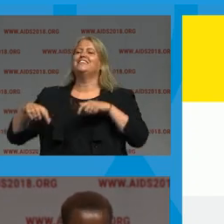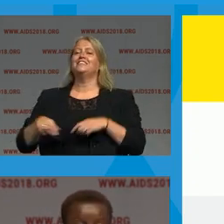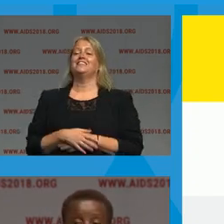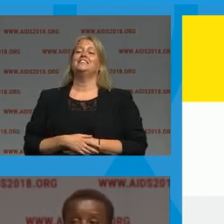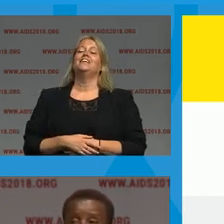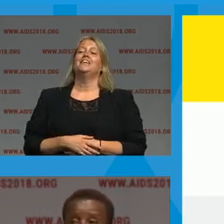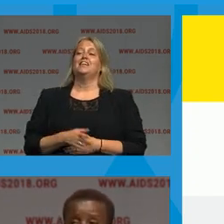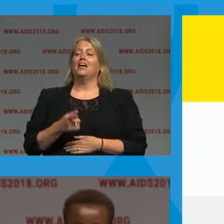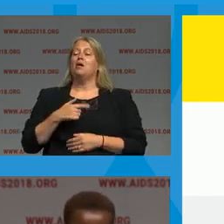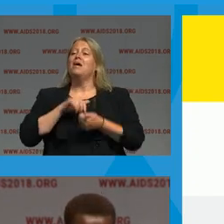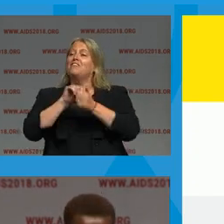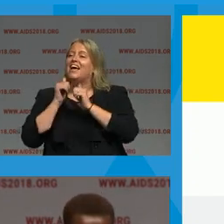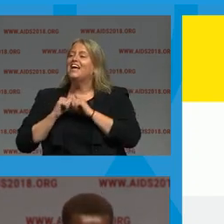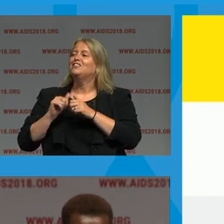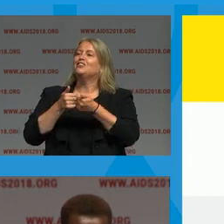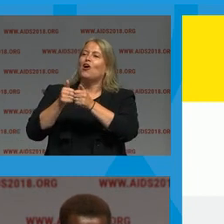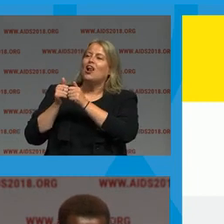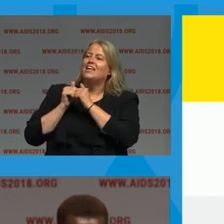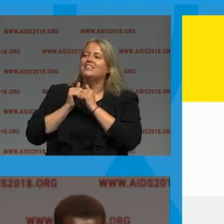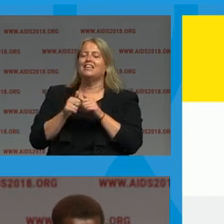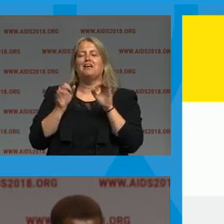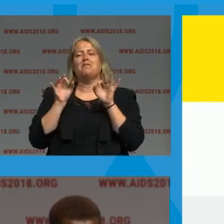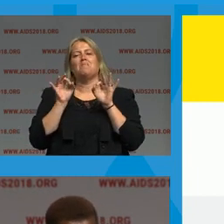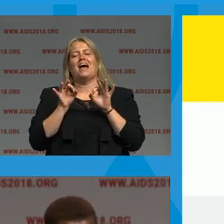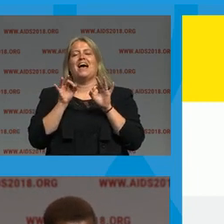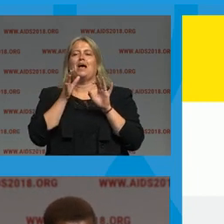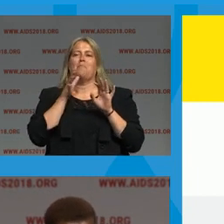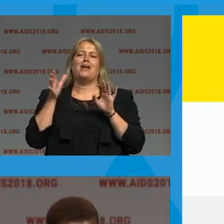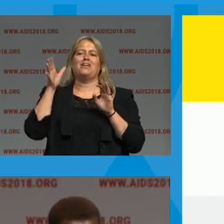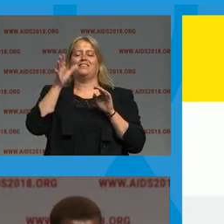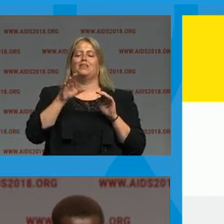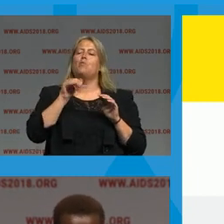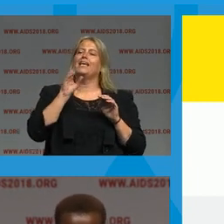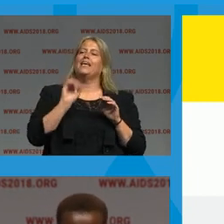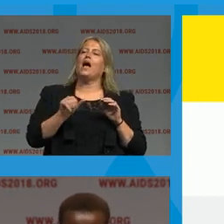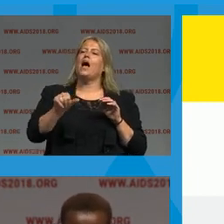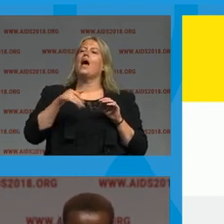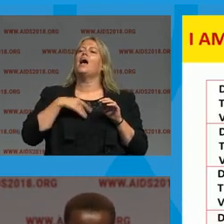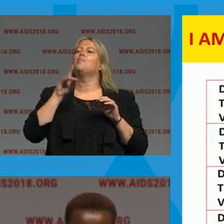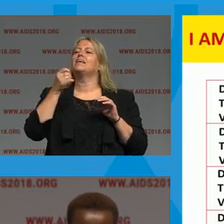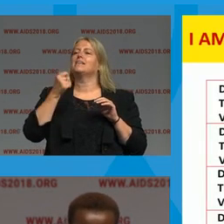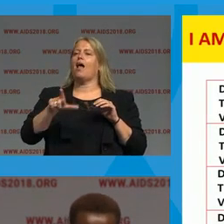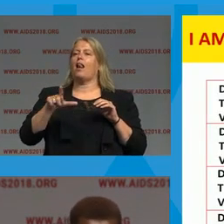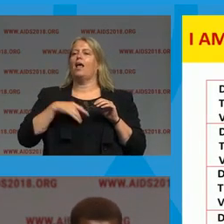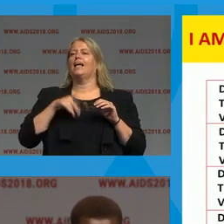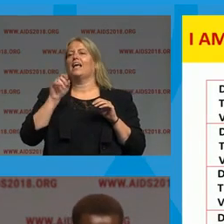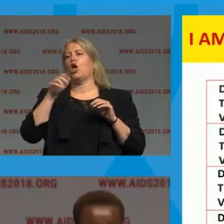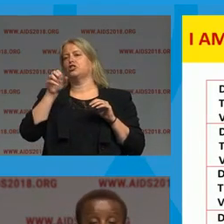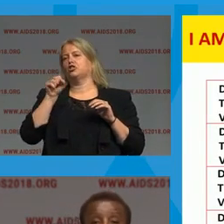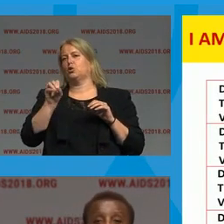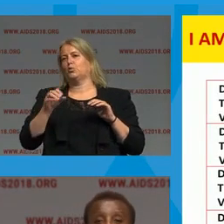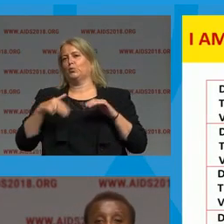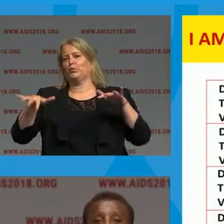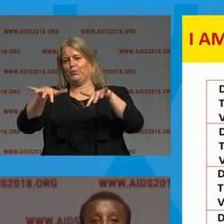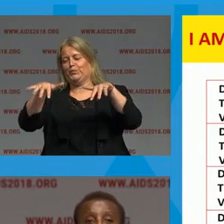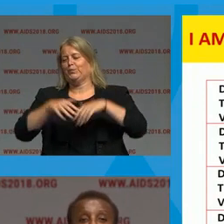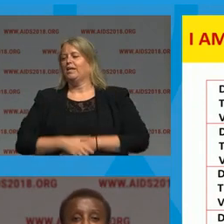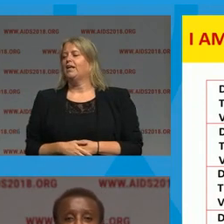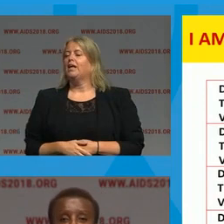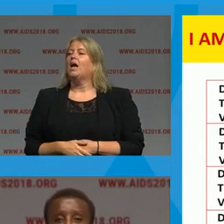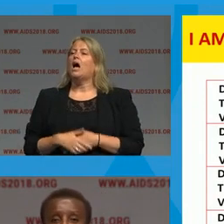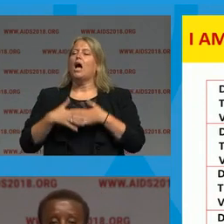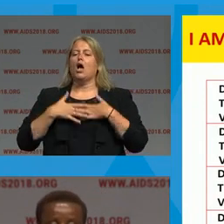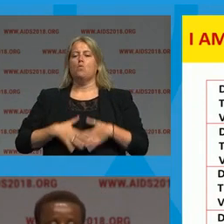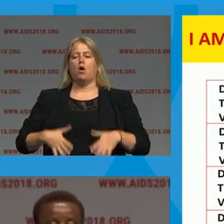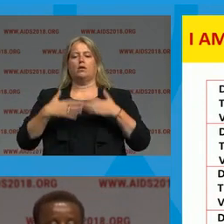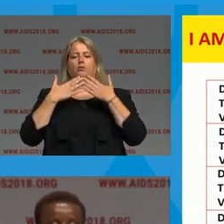my friends, colleagues, and my very special parents, Monica and Pascal Kilonzo. I want to take this opportunity